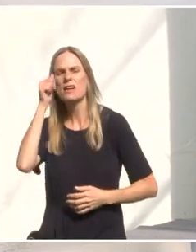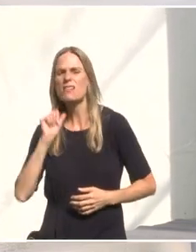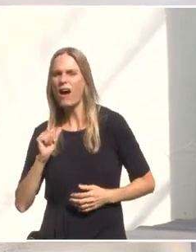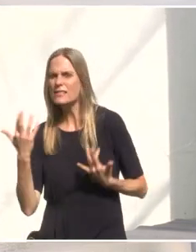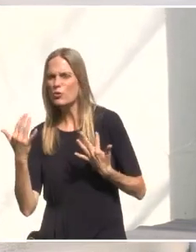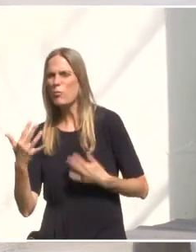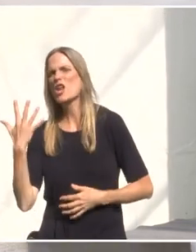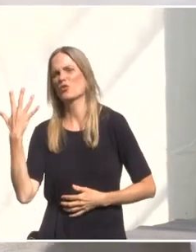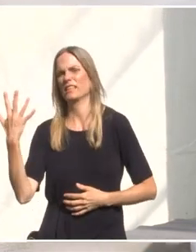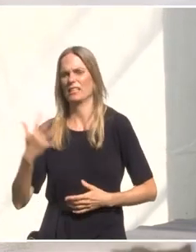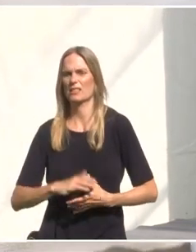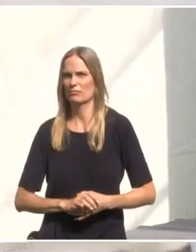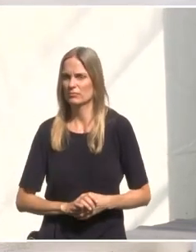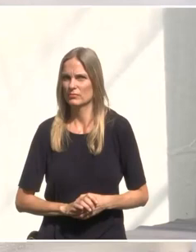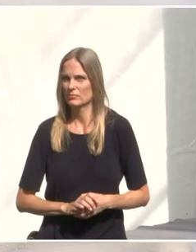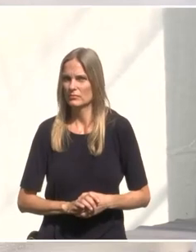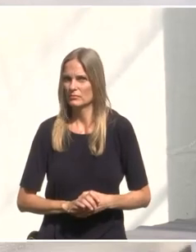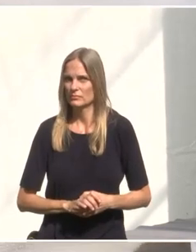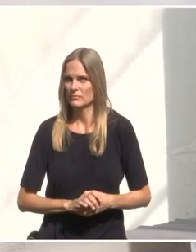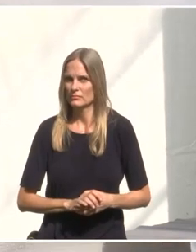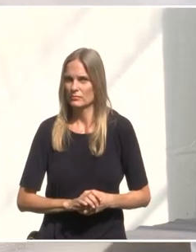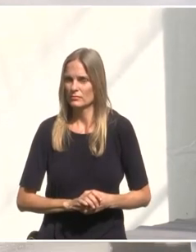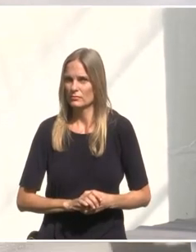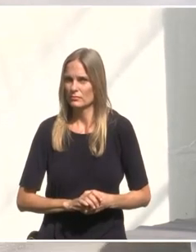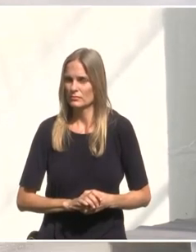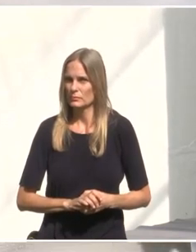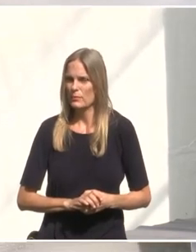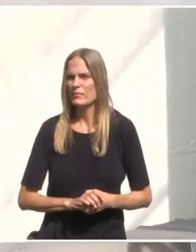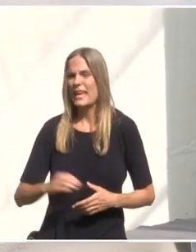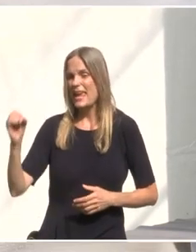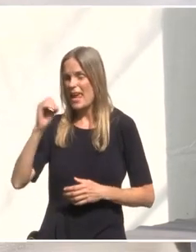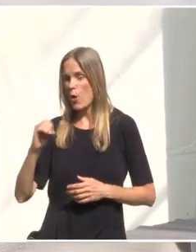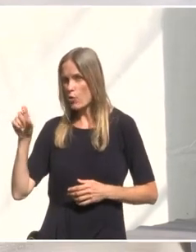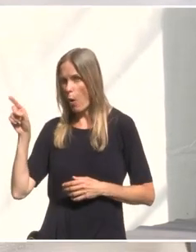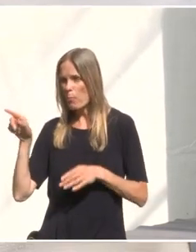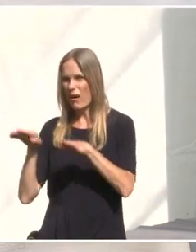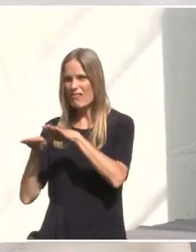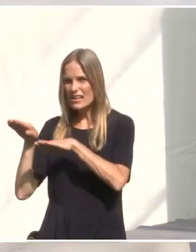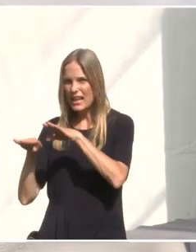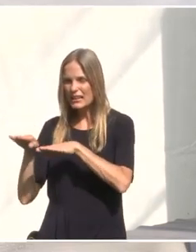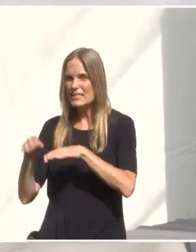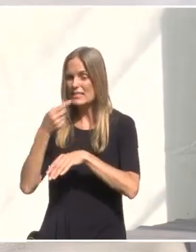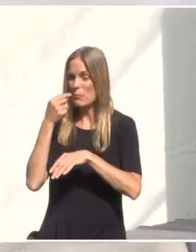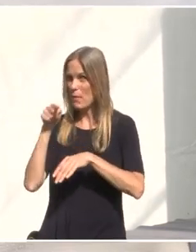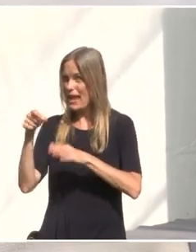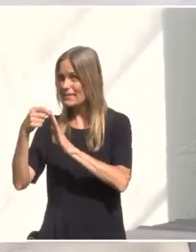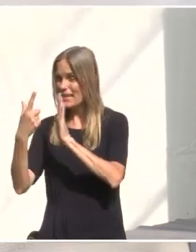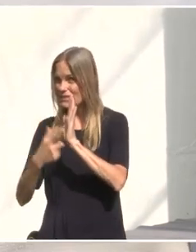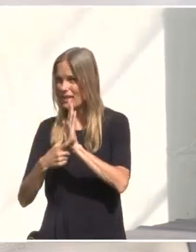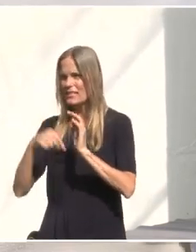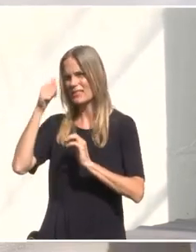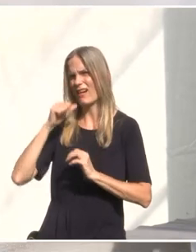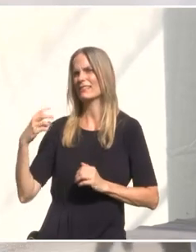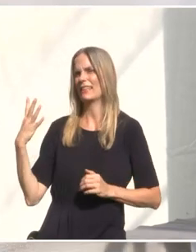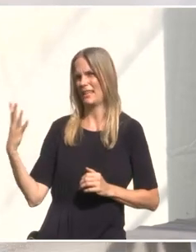As a comparison, in the EU, for men, it's 17, and for women it's